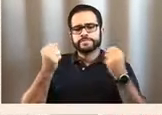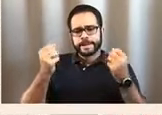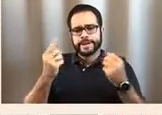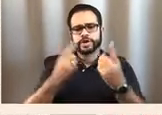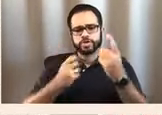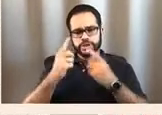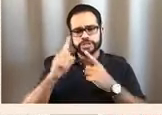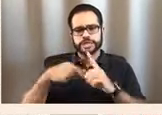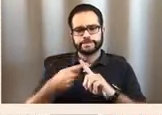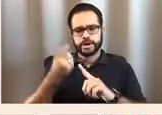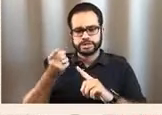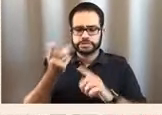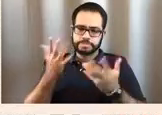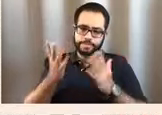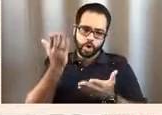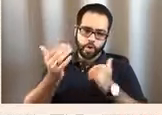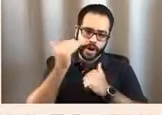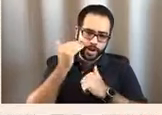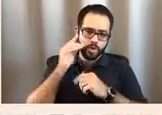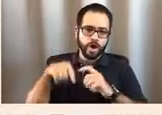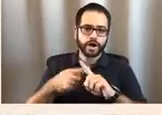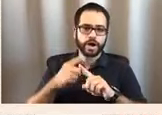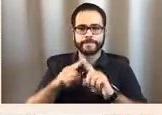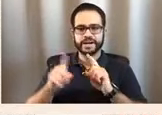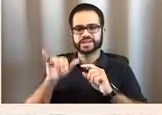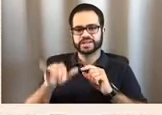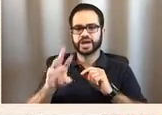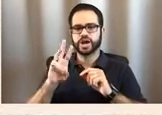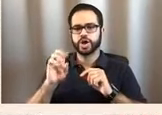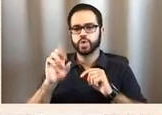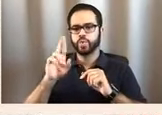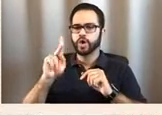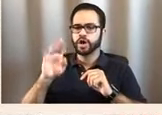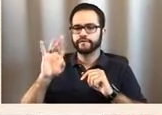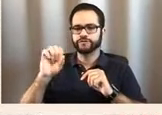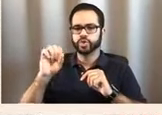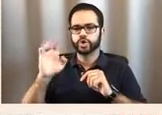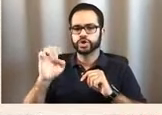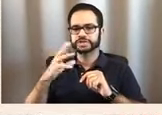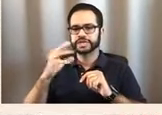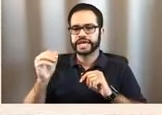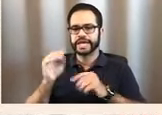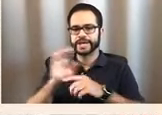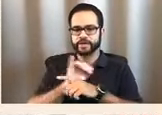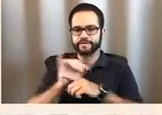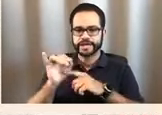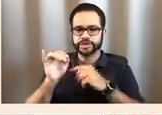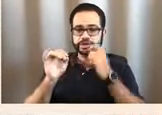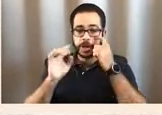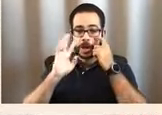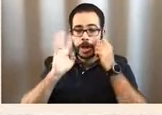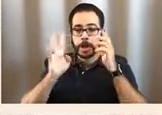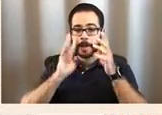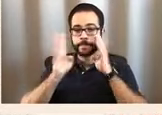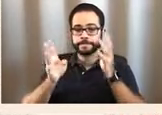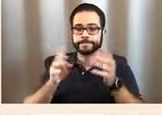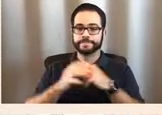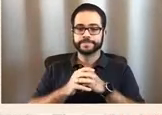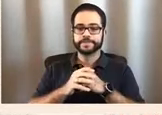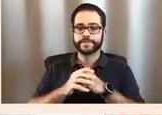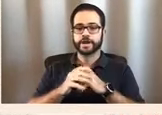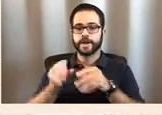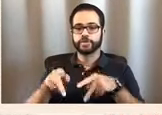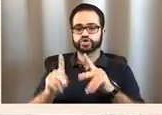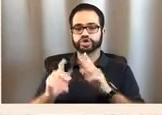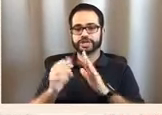heard about is the Workforce Innovation and Opportunity Act, 511. Put into